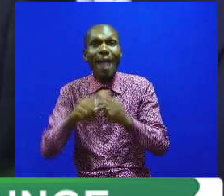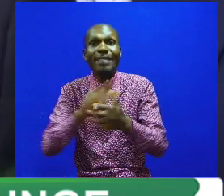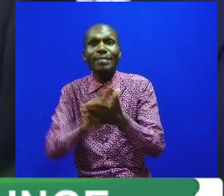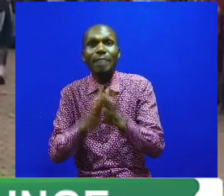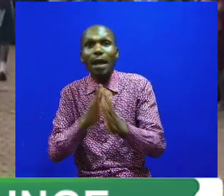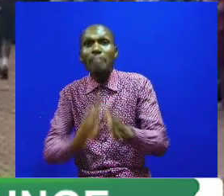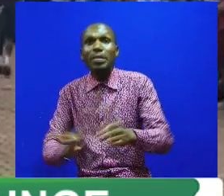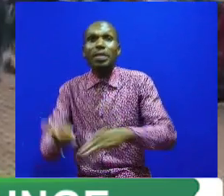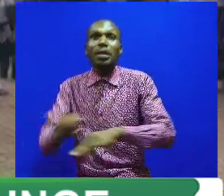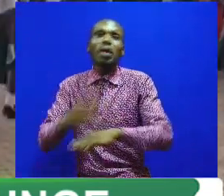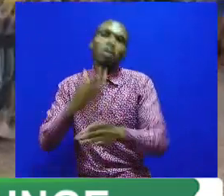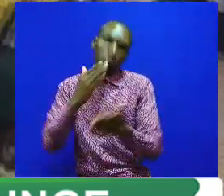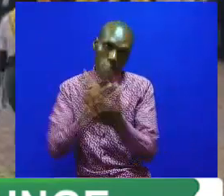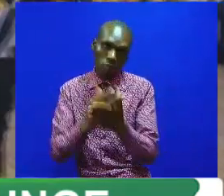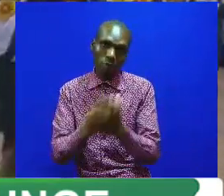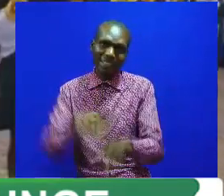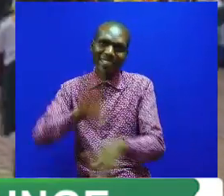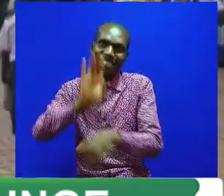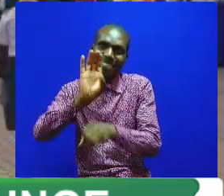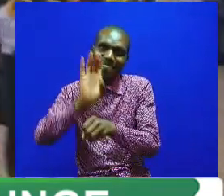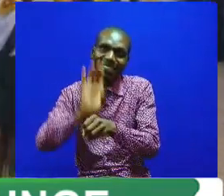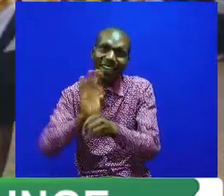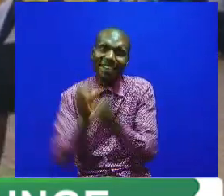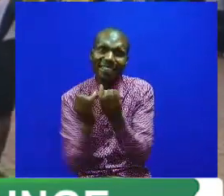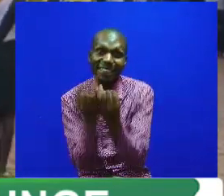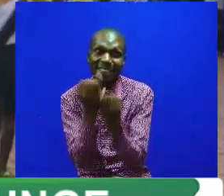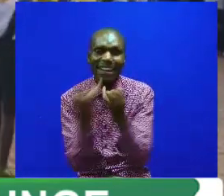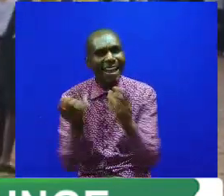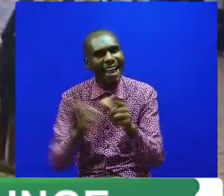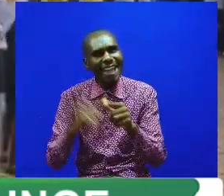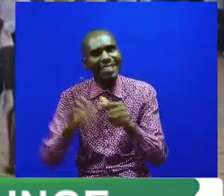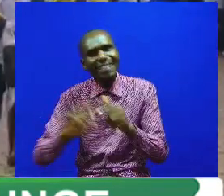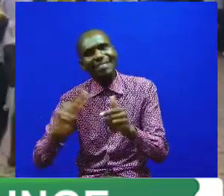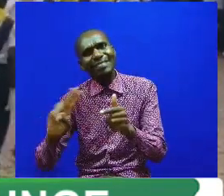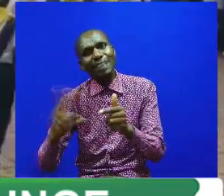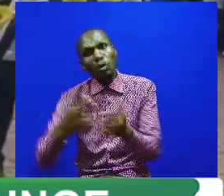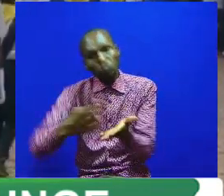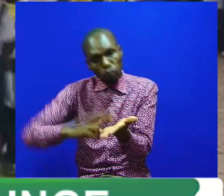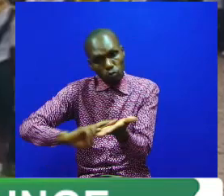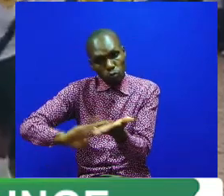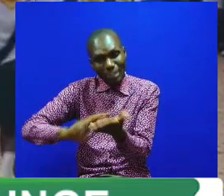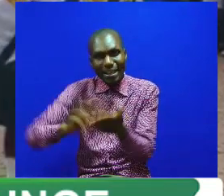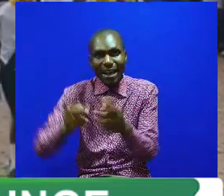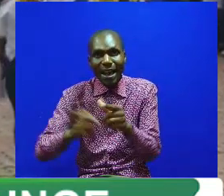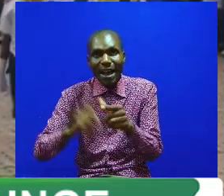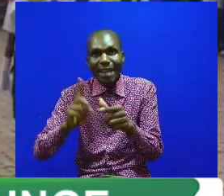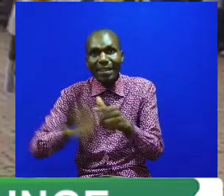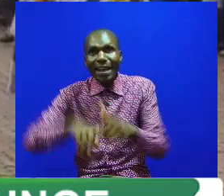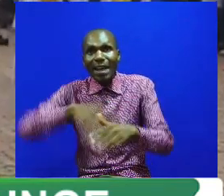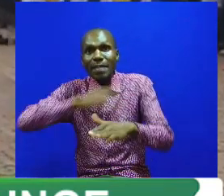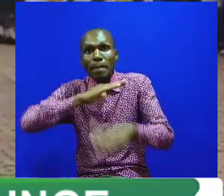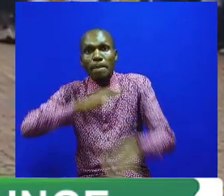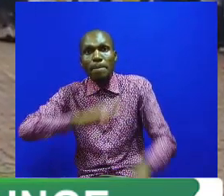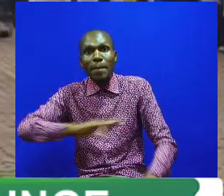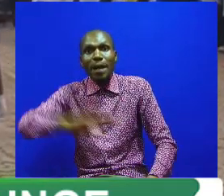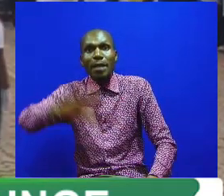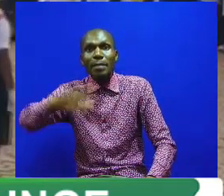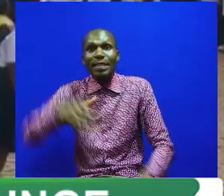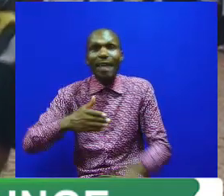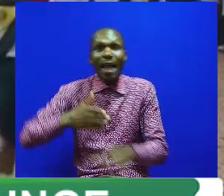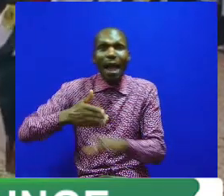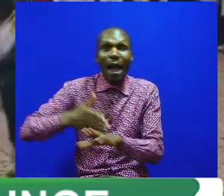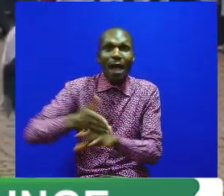reality. Ekanisa yegi Adventista ninga ya bere ya kabere kweli kena kwemanya ase ebunge maiga ye kanisa yegi